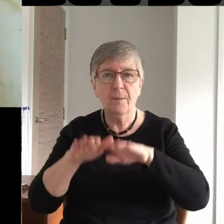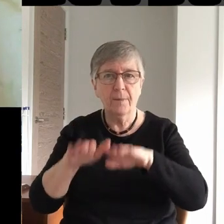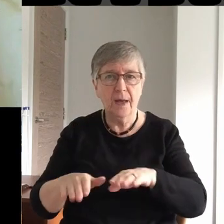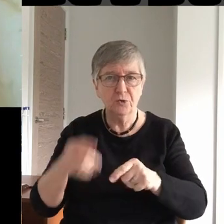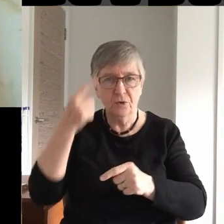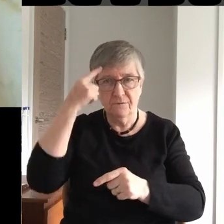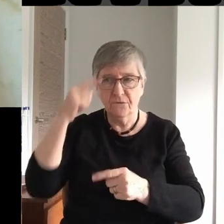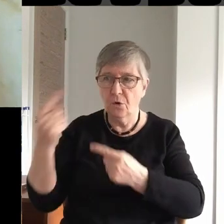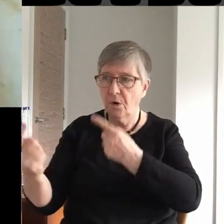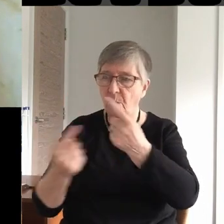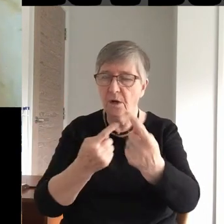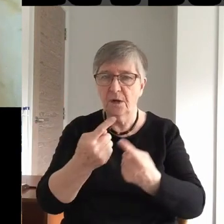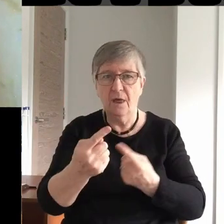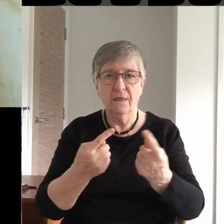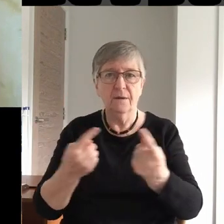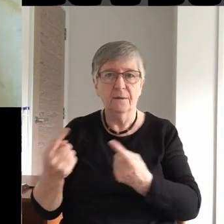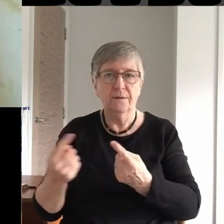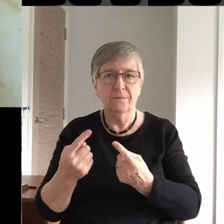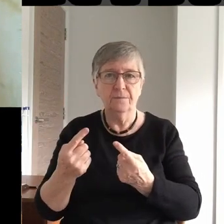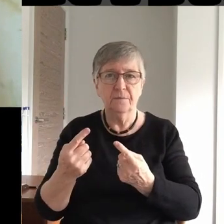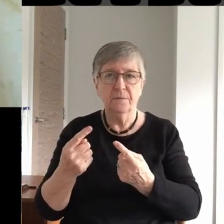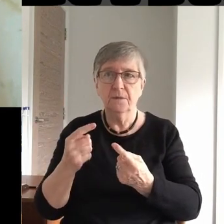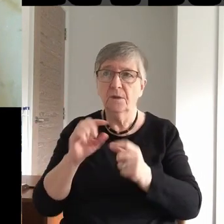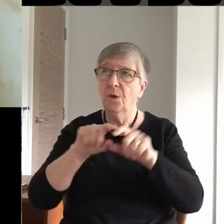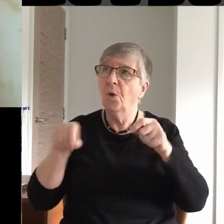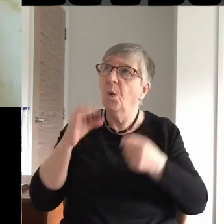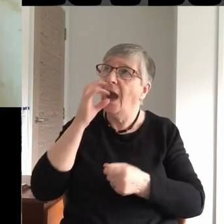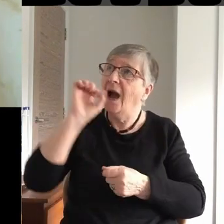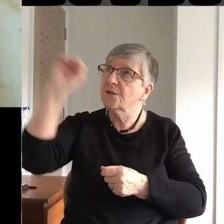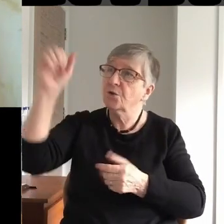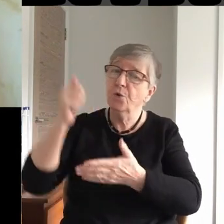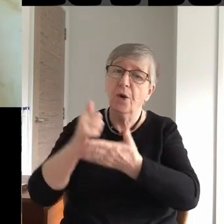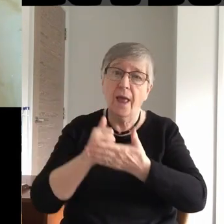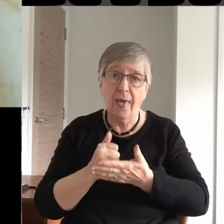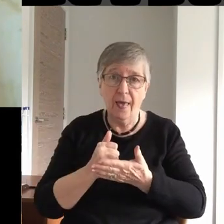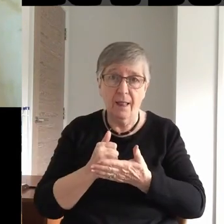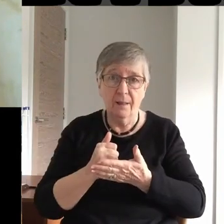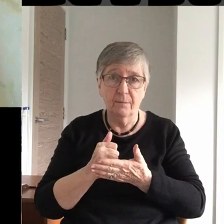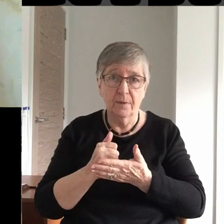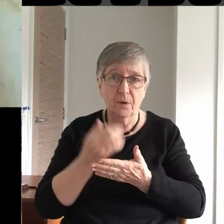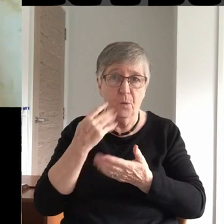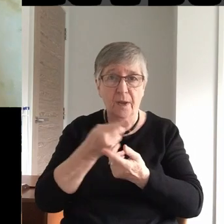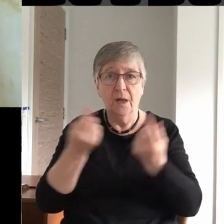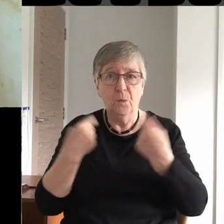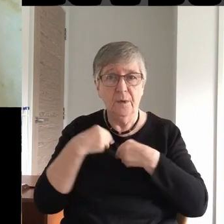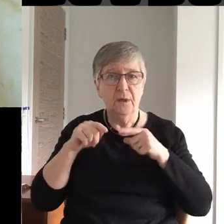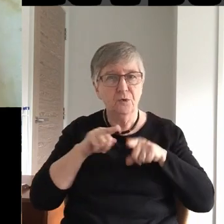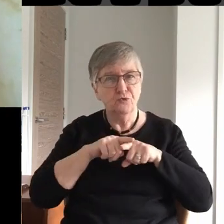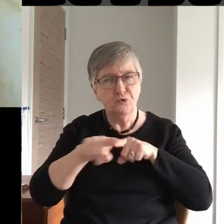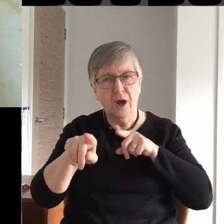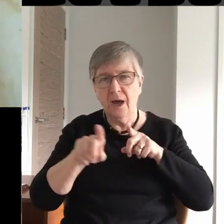another. We ask your help as we try to follow his teaching.